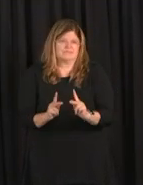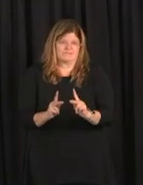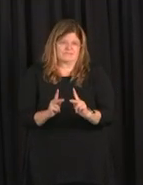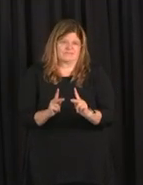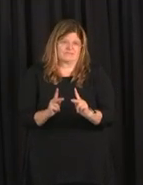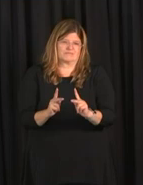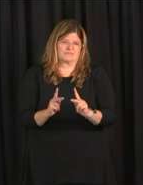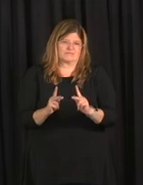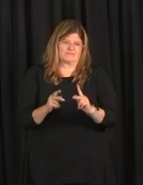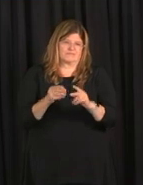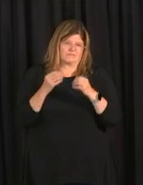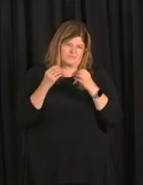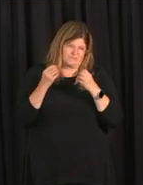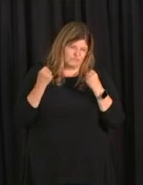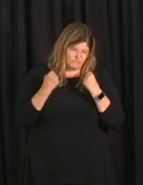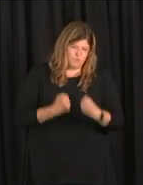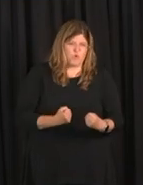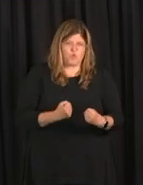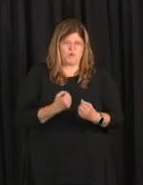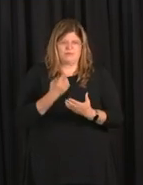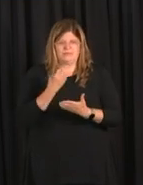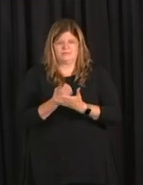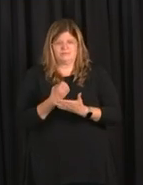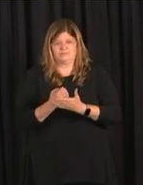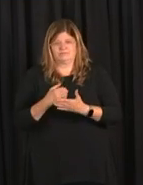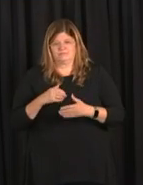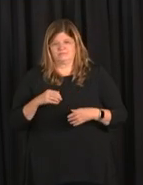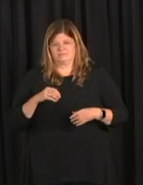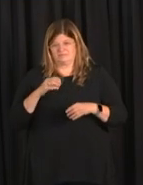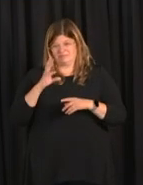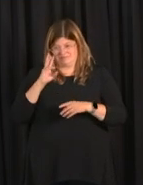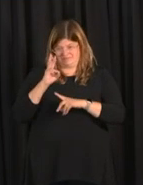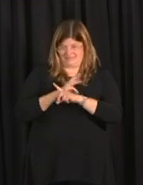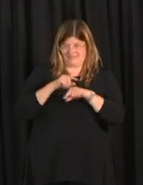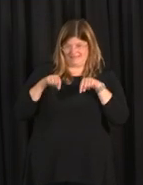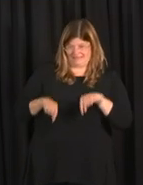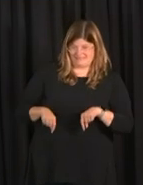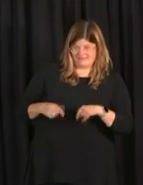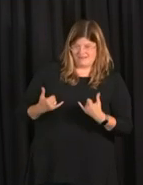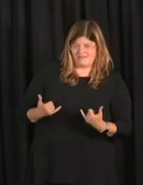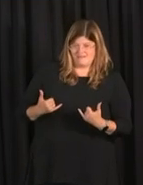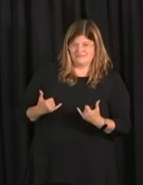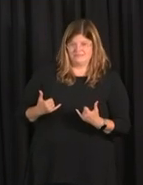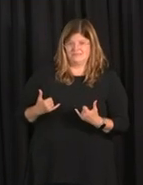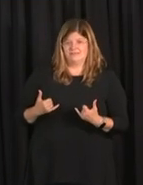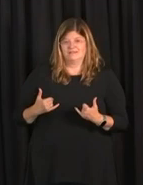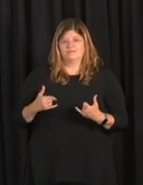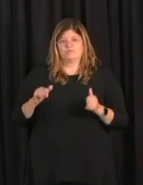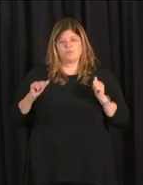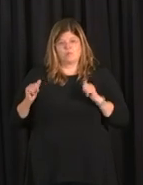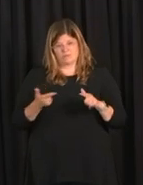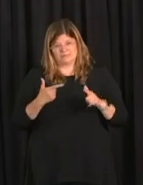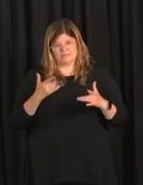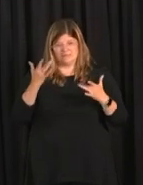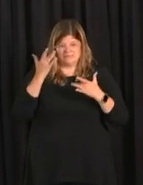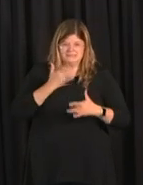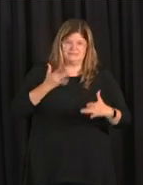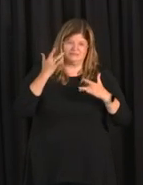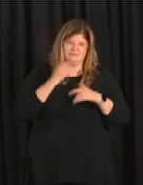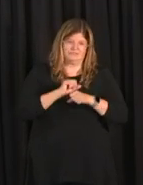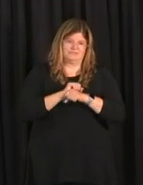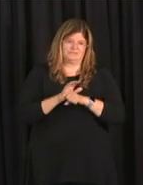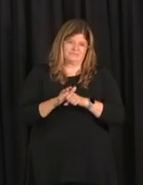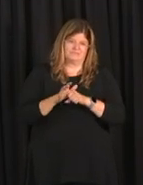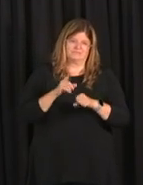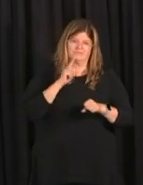into a stronger economy. So 6 months into this, we're all kind of sick of COVID, if I